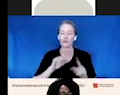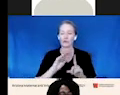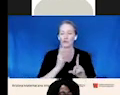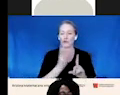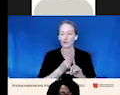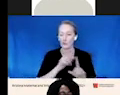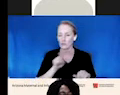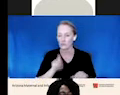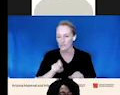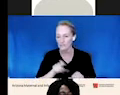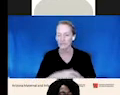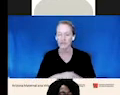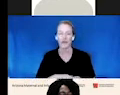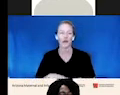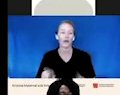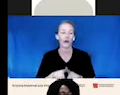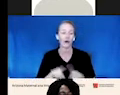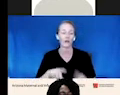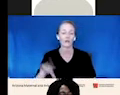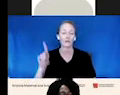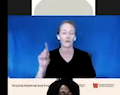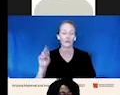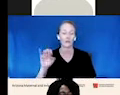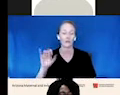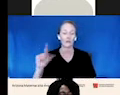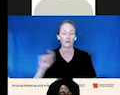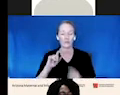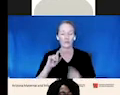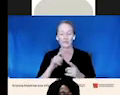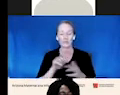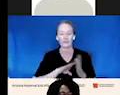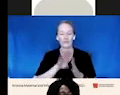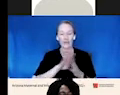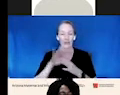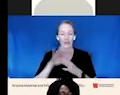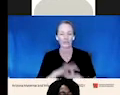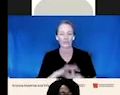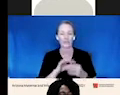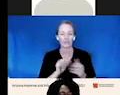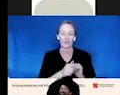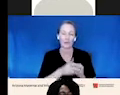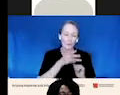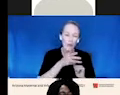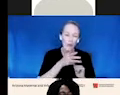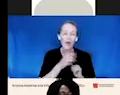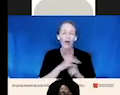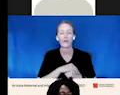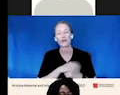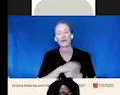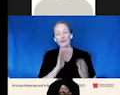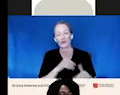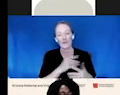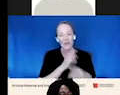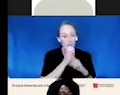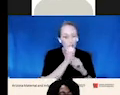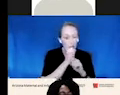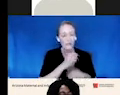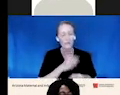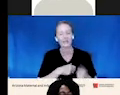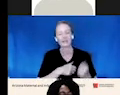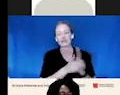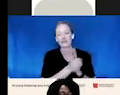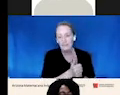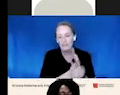that doulas build connections with moms, which promote their clients' confidence and skills, and they advocate for them.